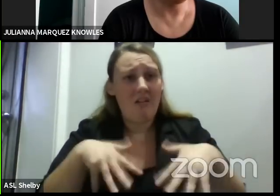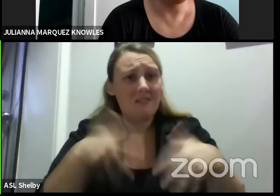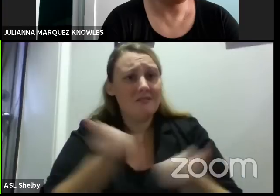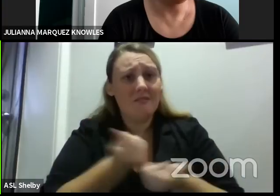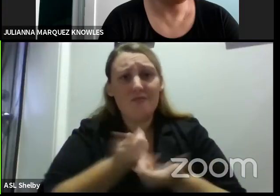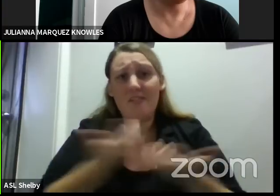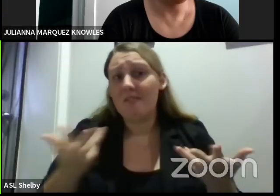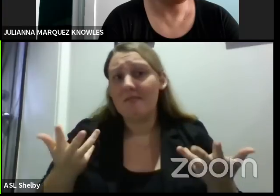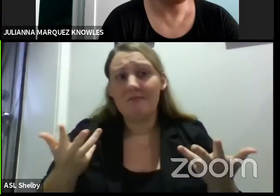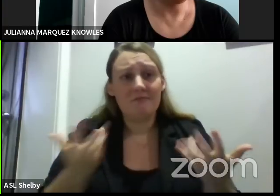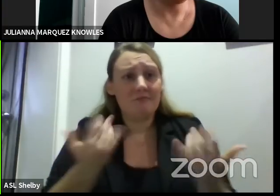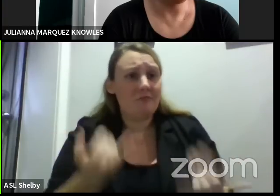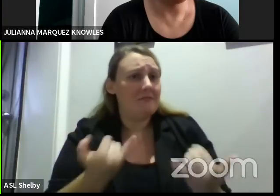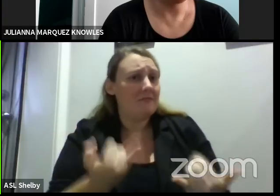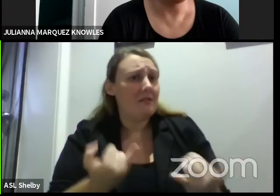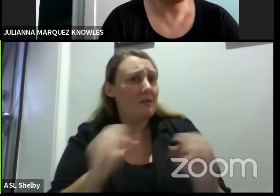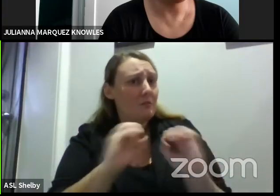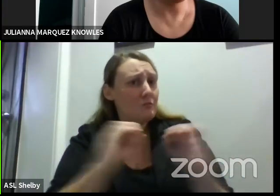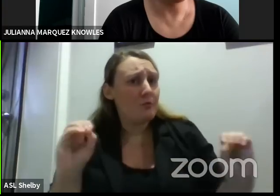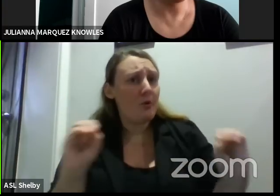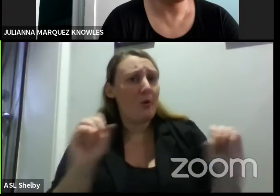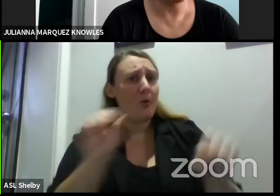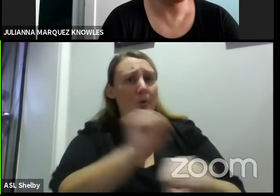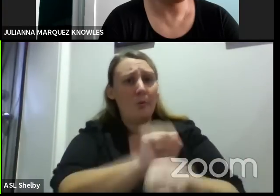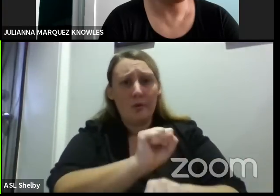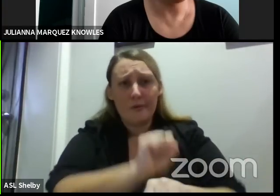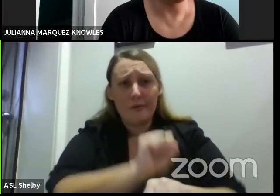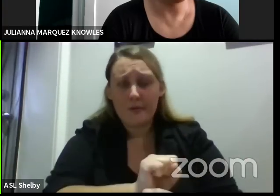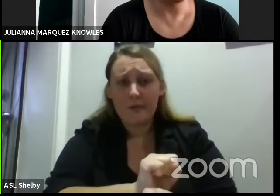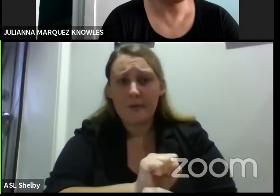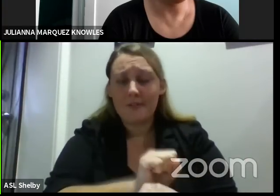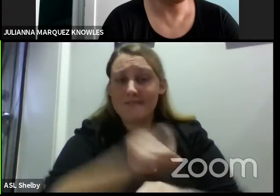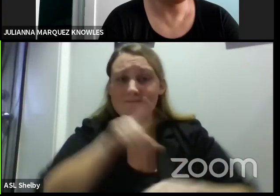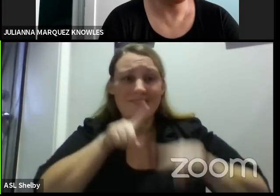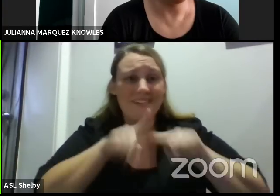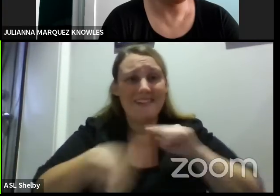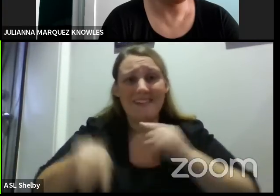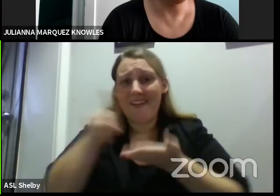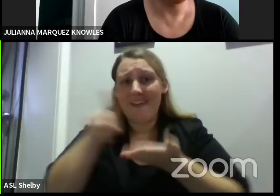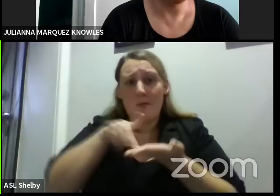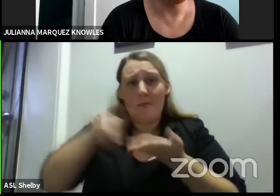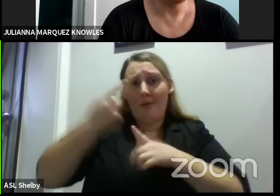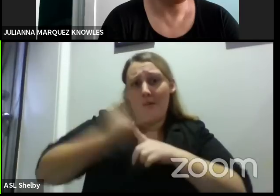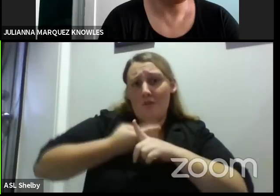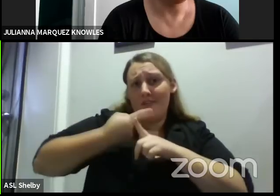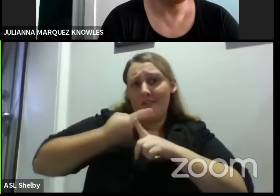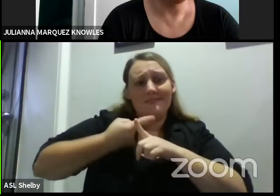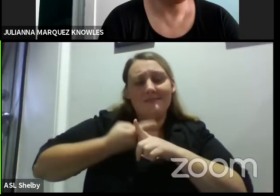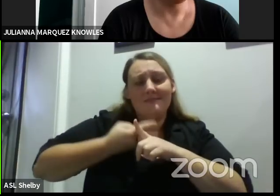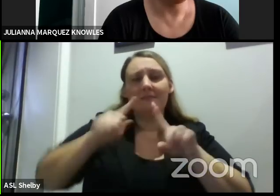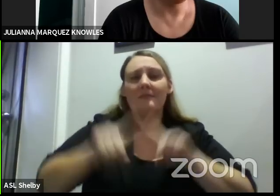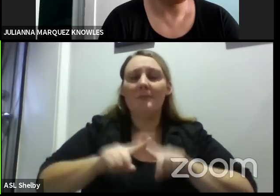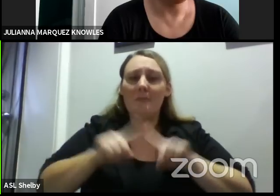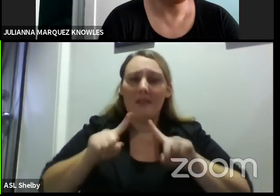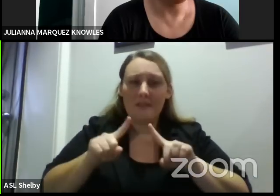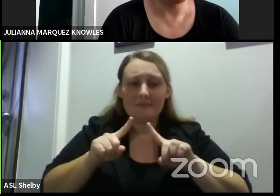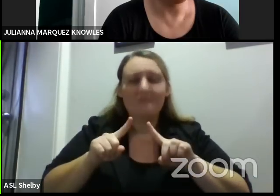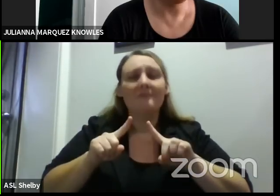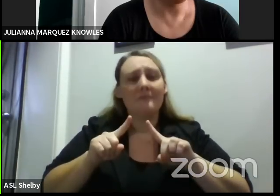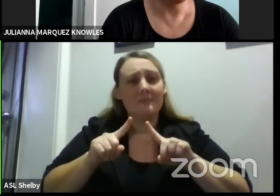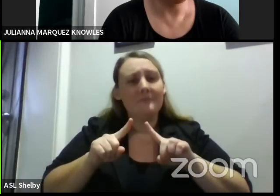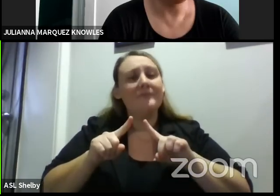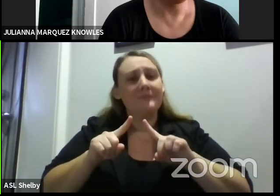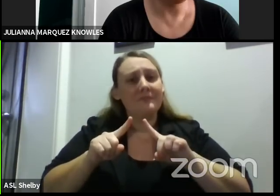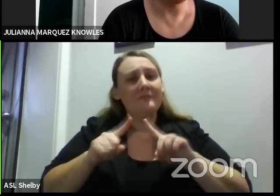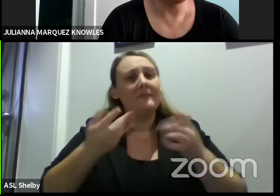at the moment. I haven't even been able to pay my rent, but thanks to organizations like Make the Road that have been